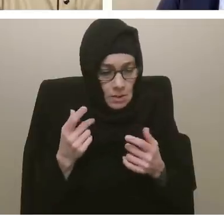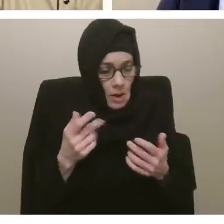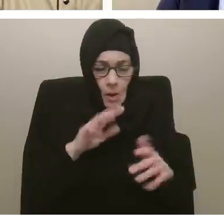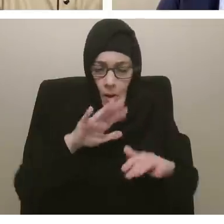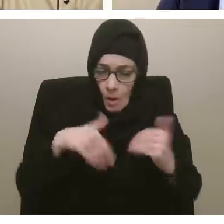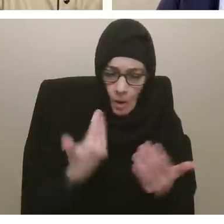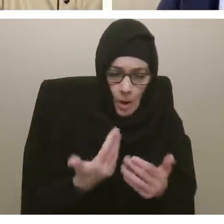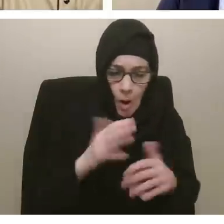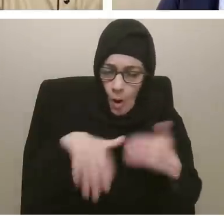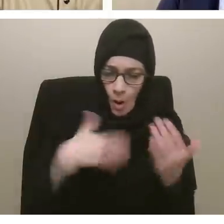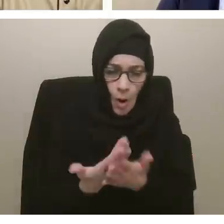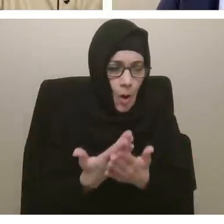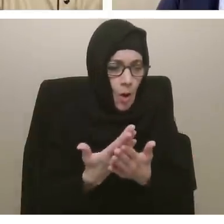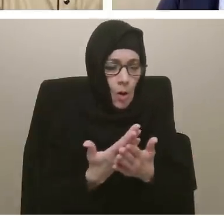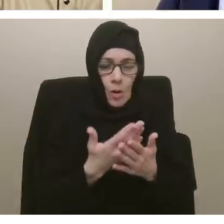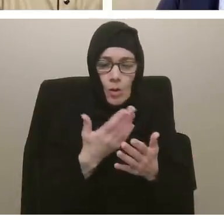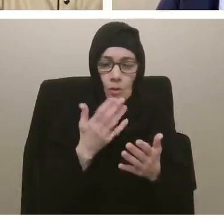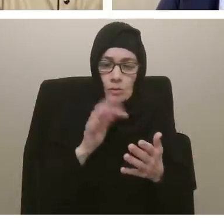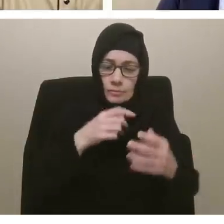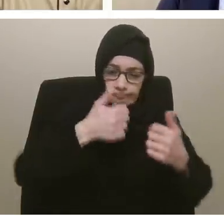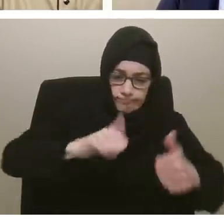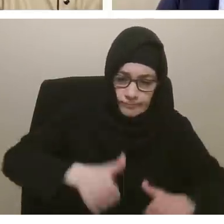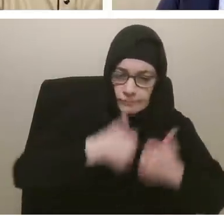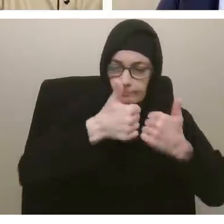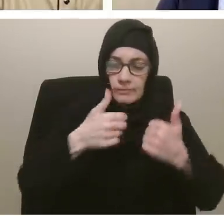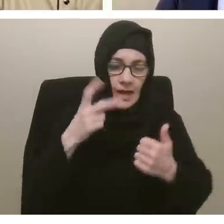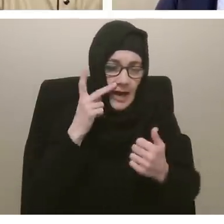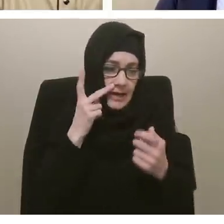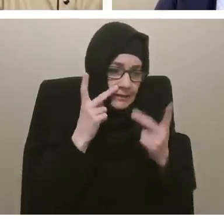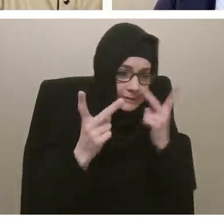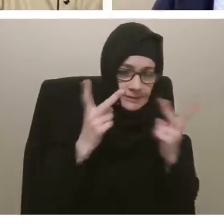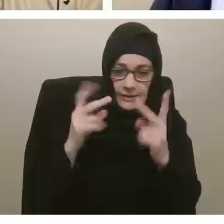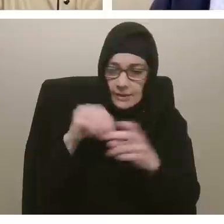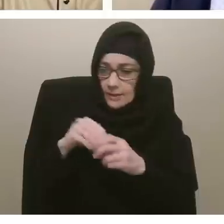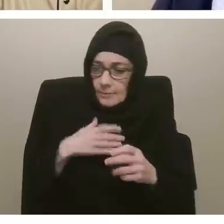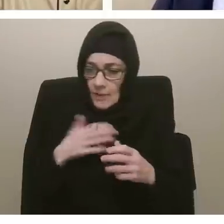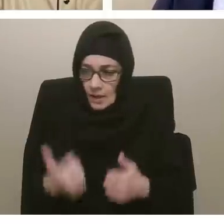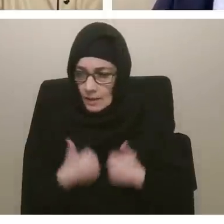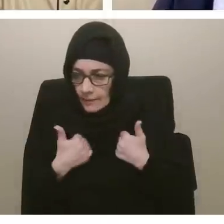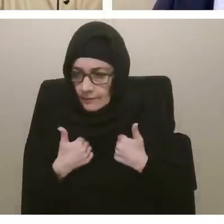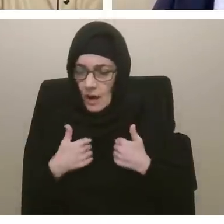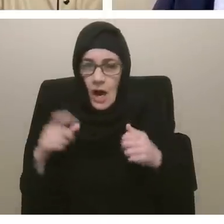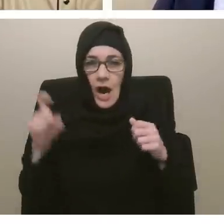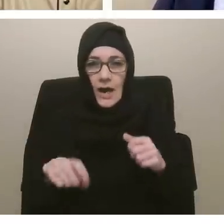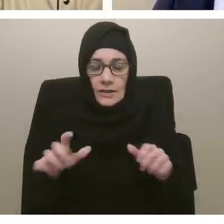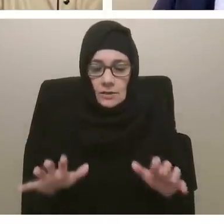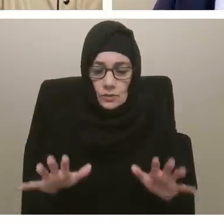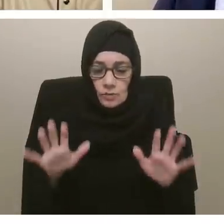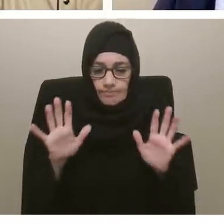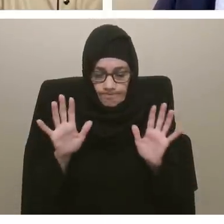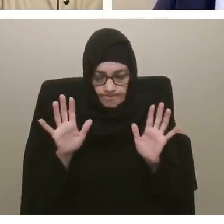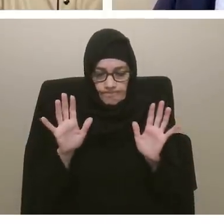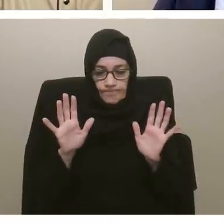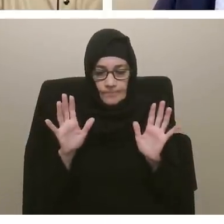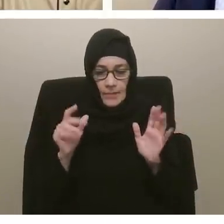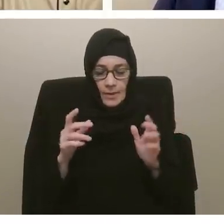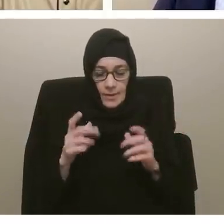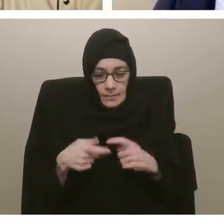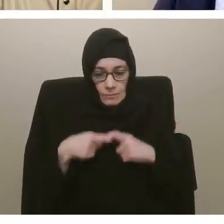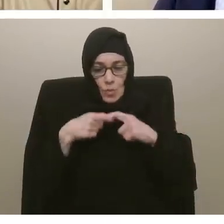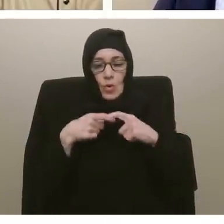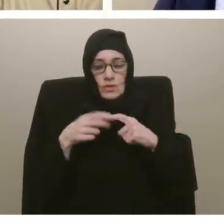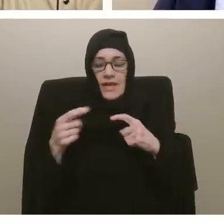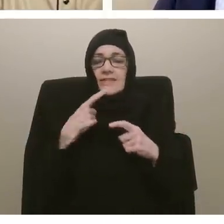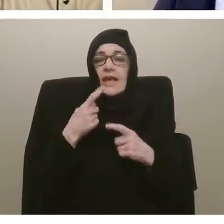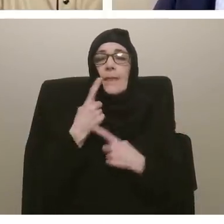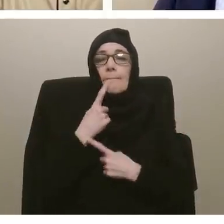facing in my life, I should realize from what I take a step back. And when I say Bismillah, as